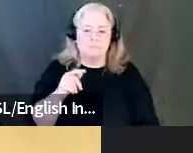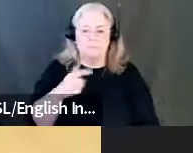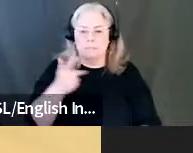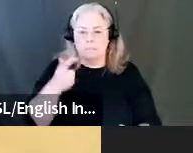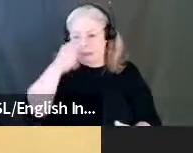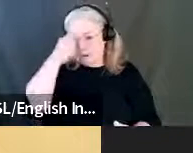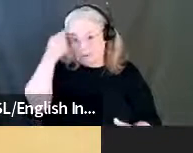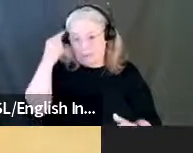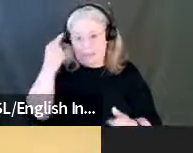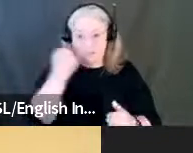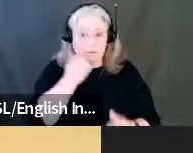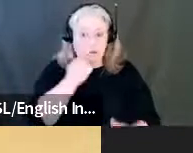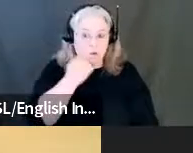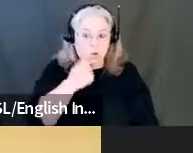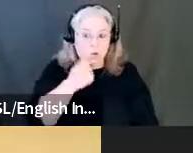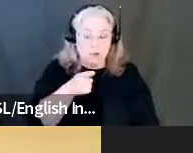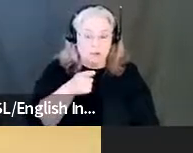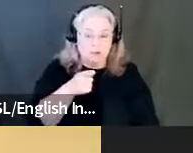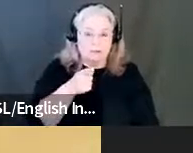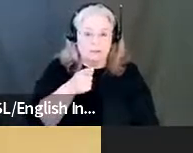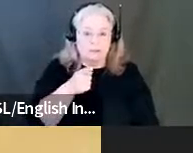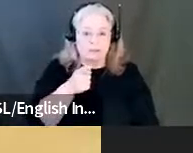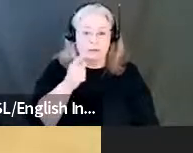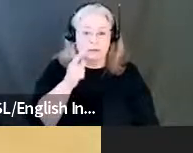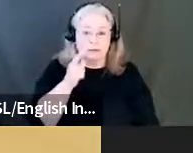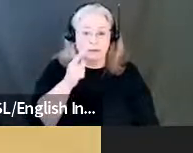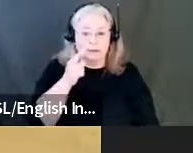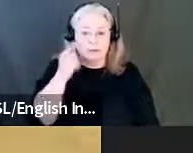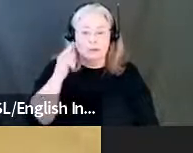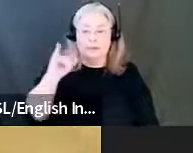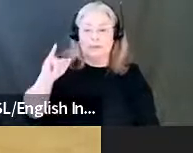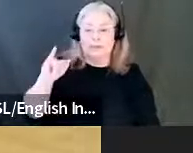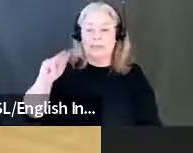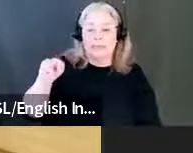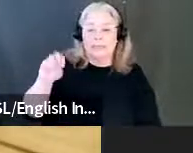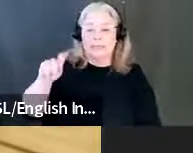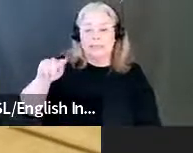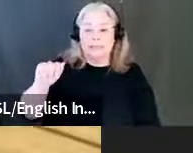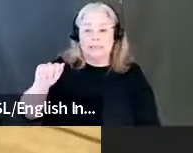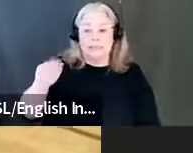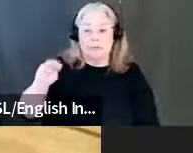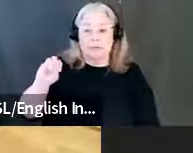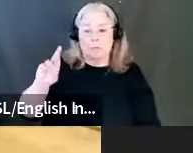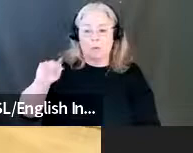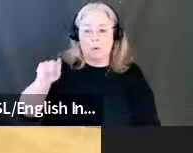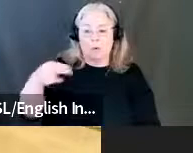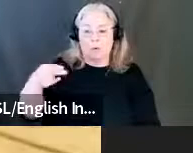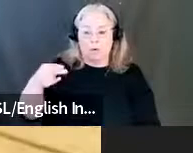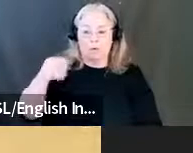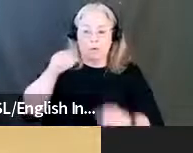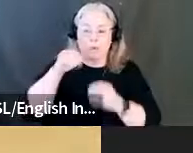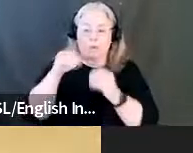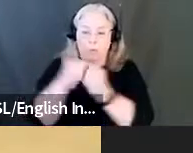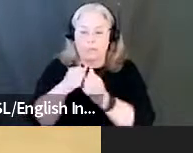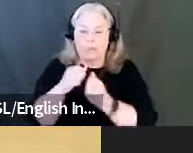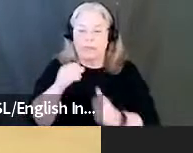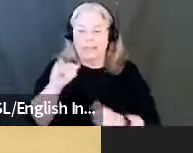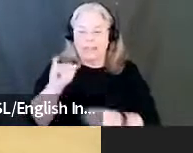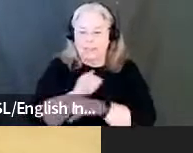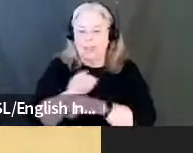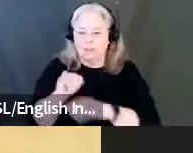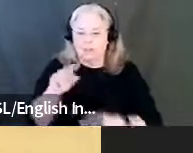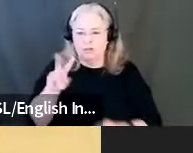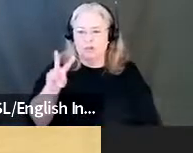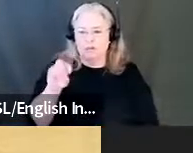black material is black Instamorph that I also put industrial Velcro. And when I was heating up